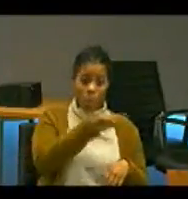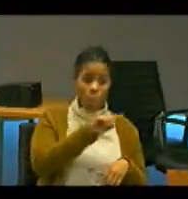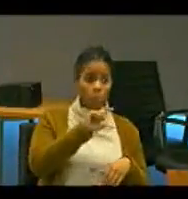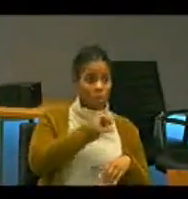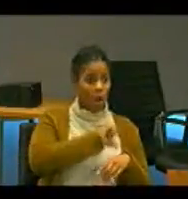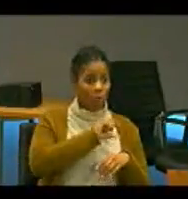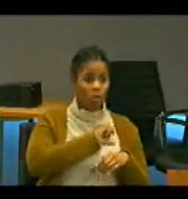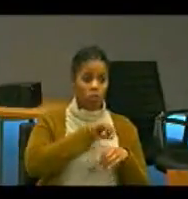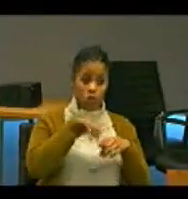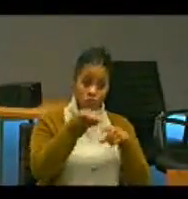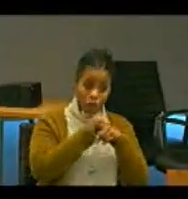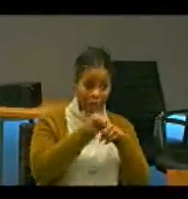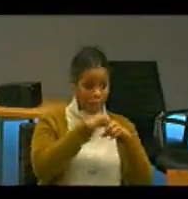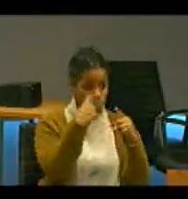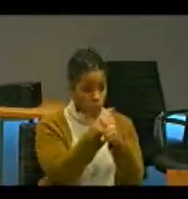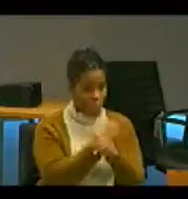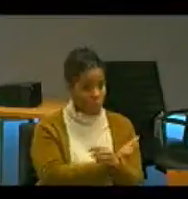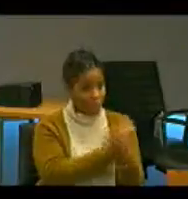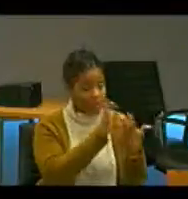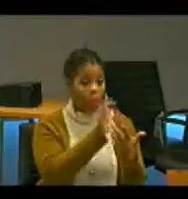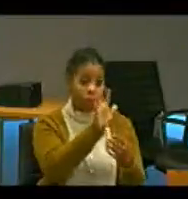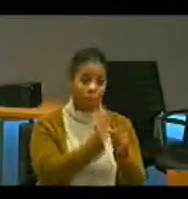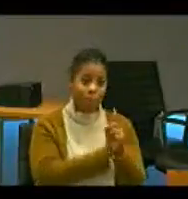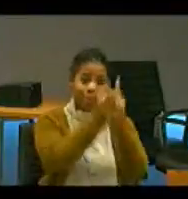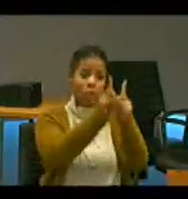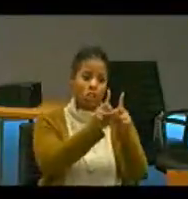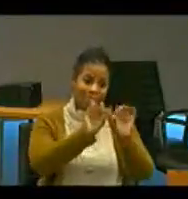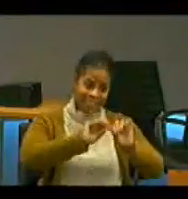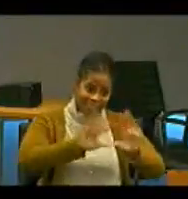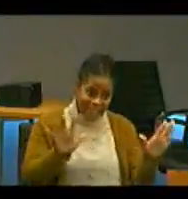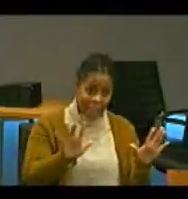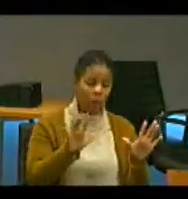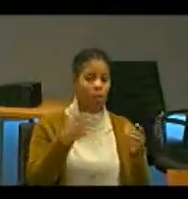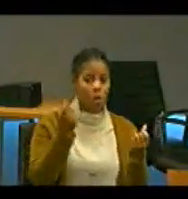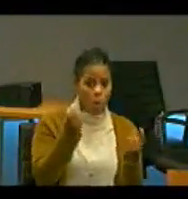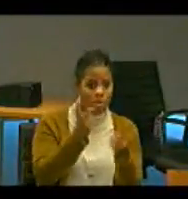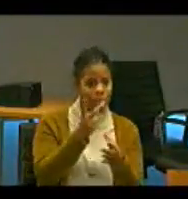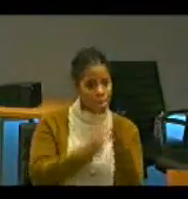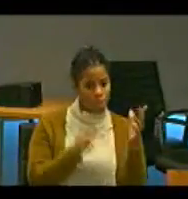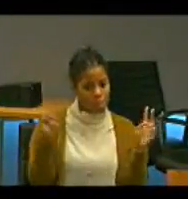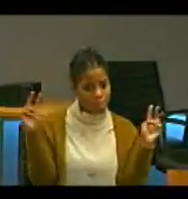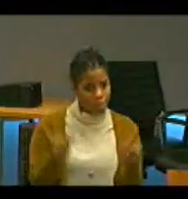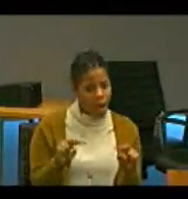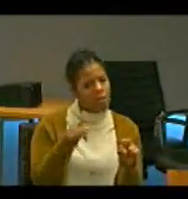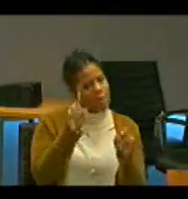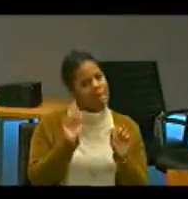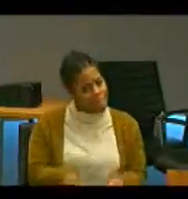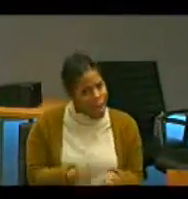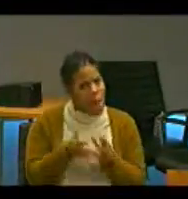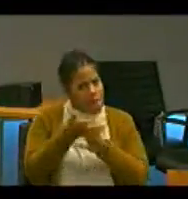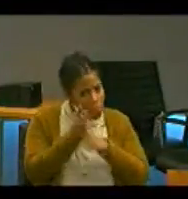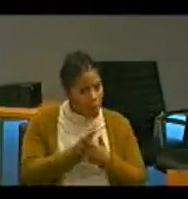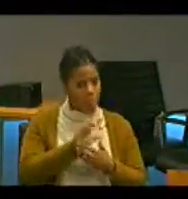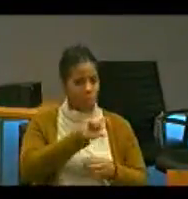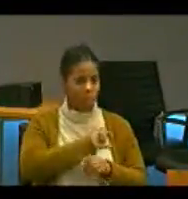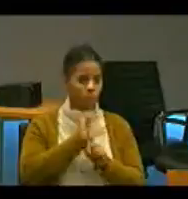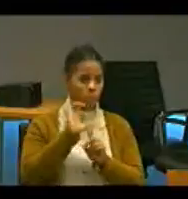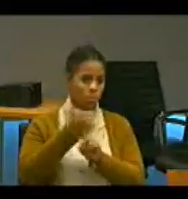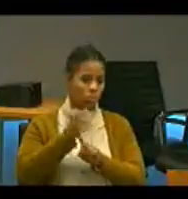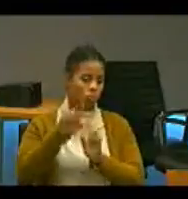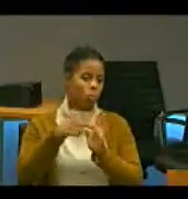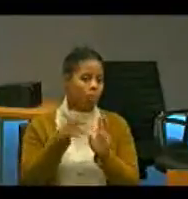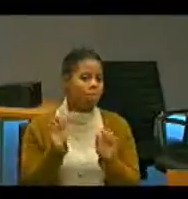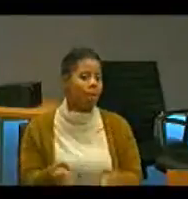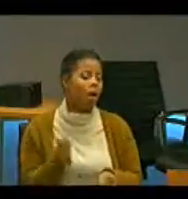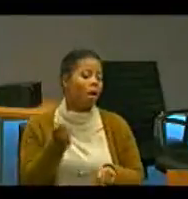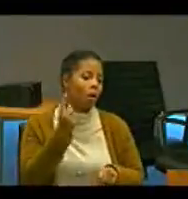is clear to both sides, they can do a law enforcement role. But they are a law enforcement